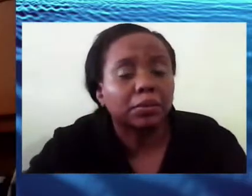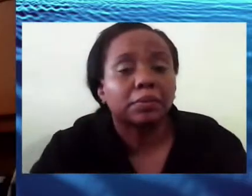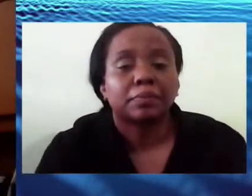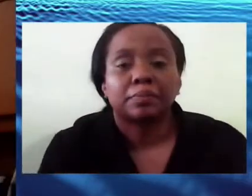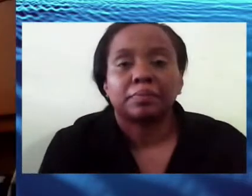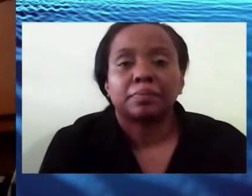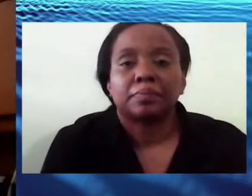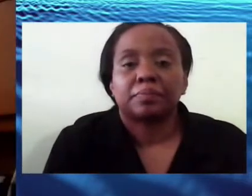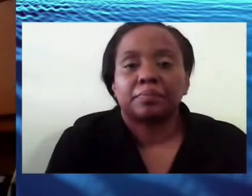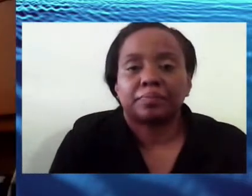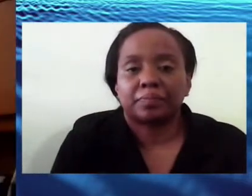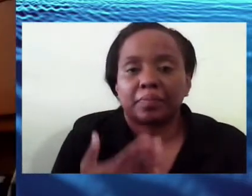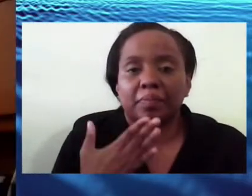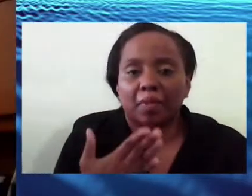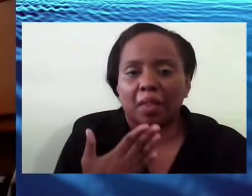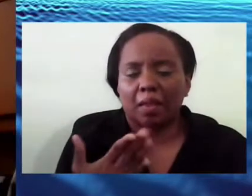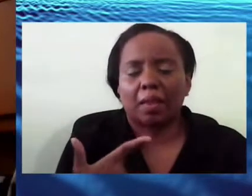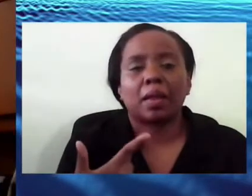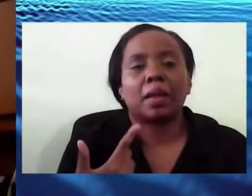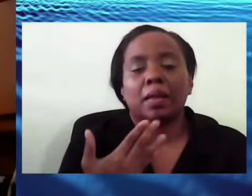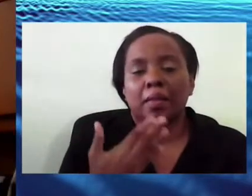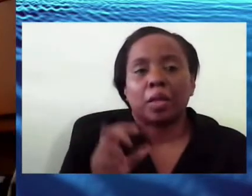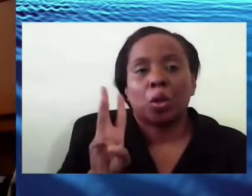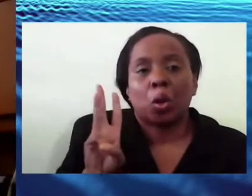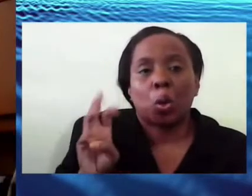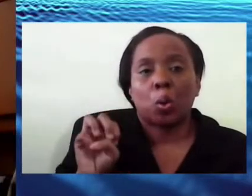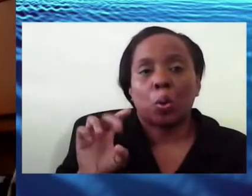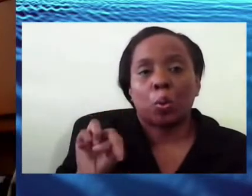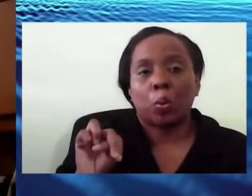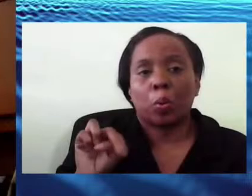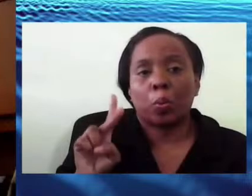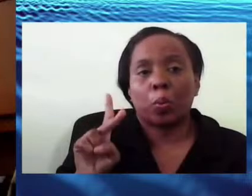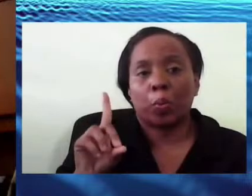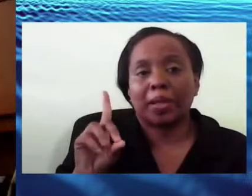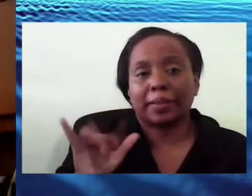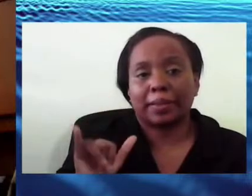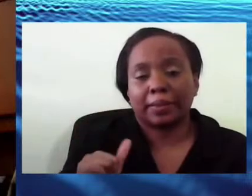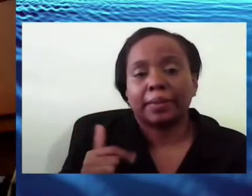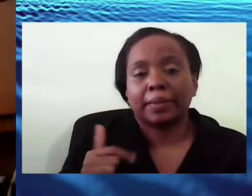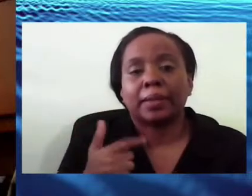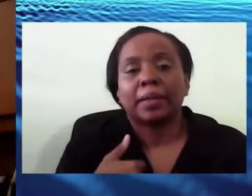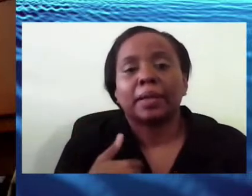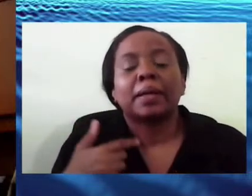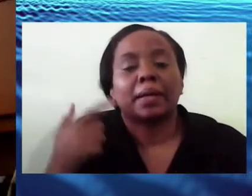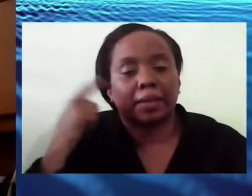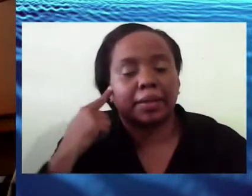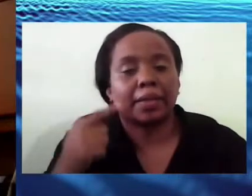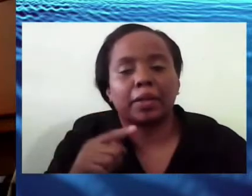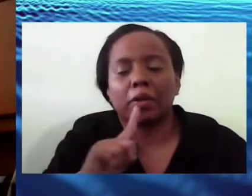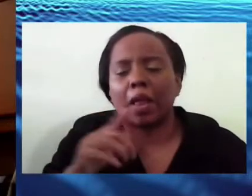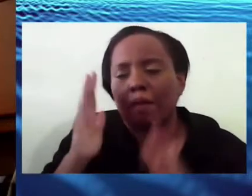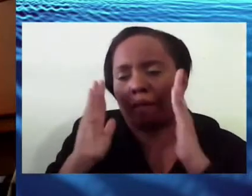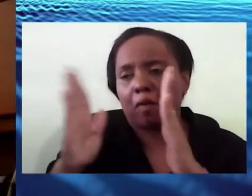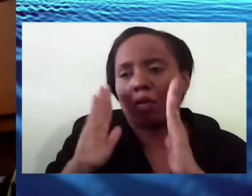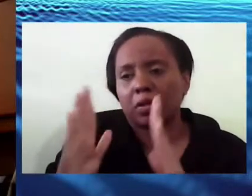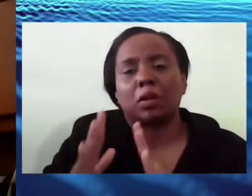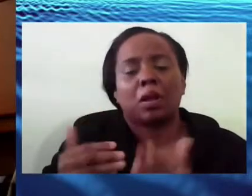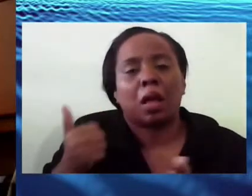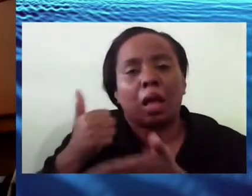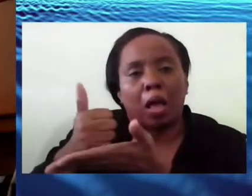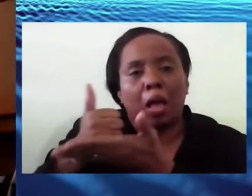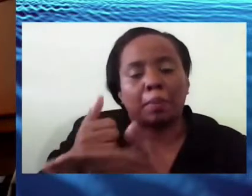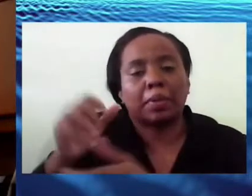Thank you for that question, Wendy. I think really the emphasis at this point very much is on that humanitarian support the regional security